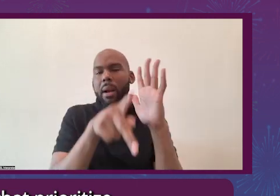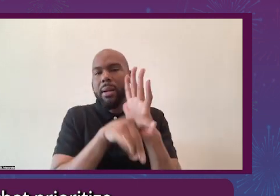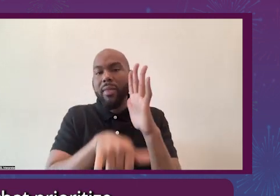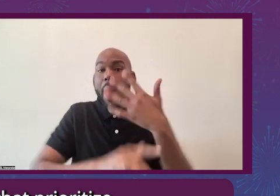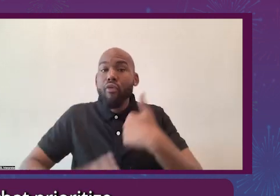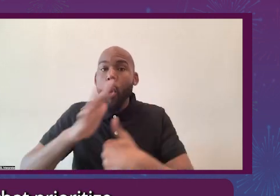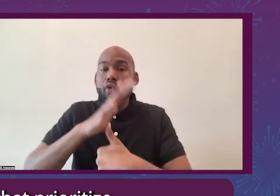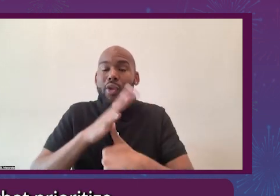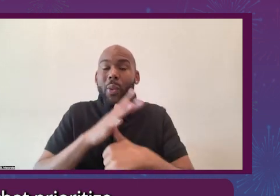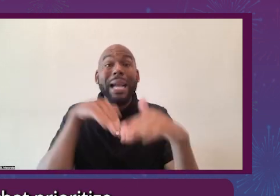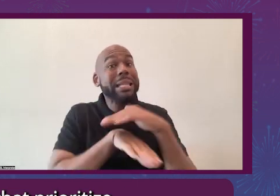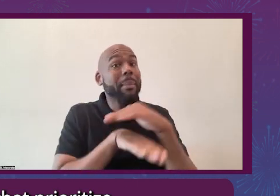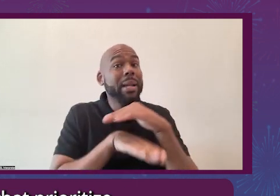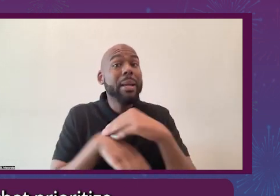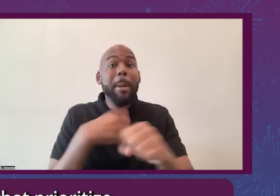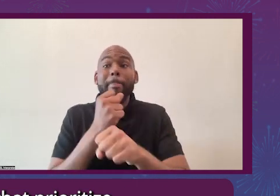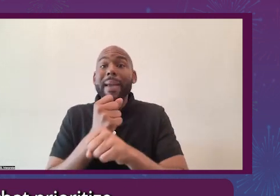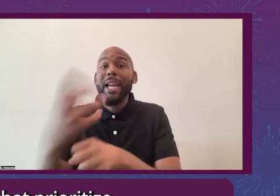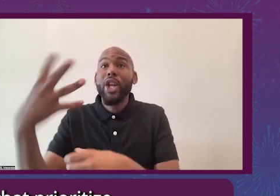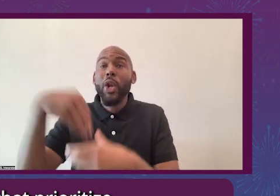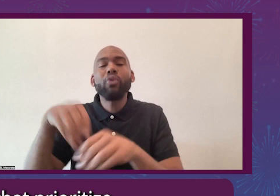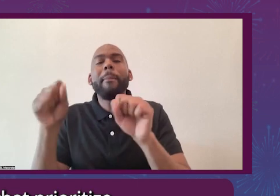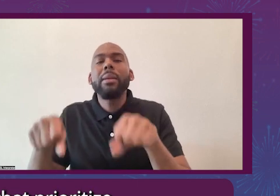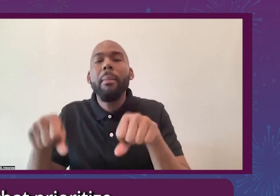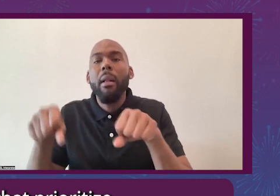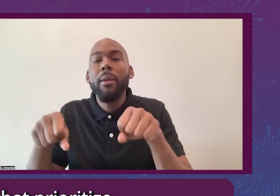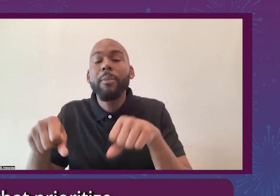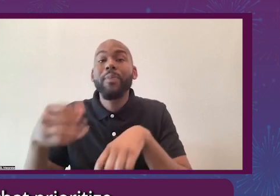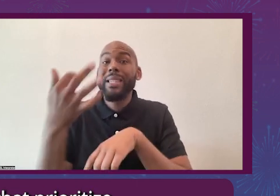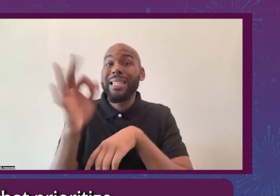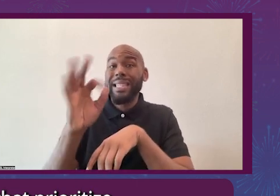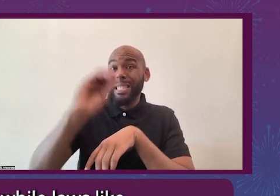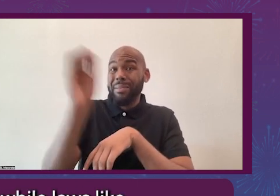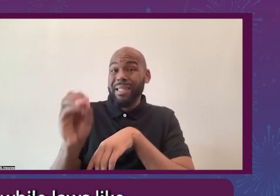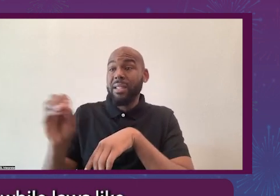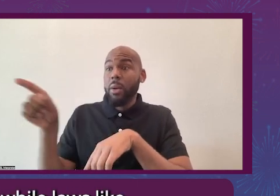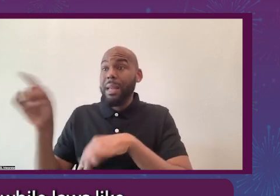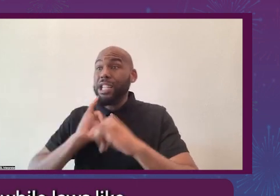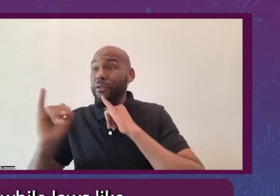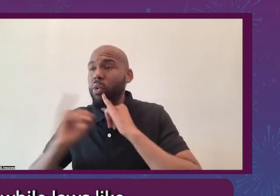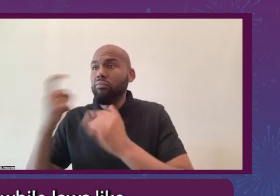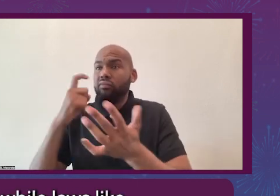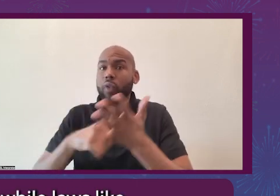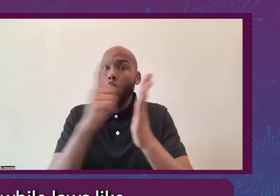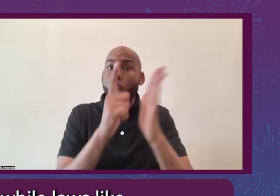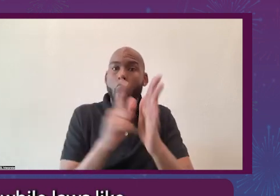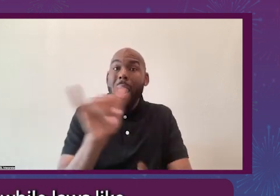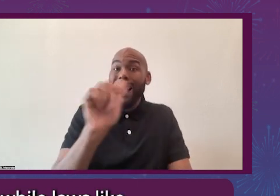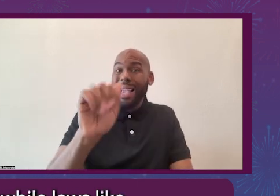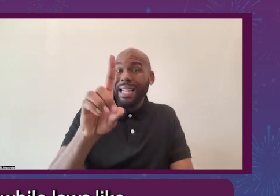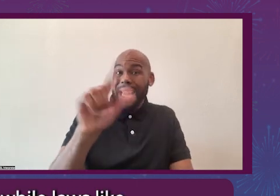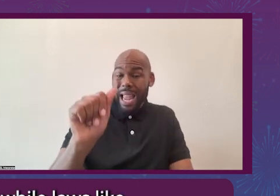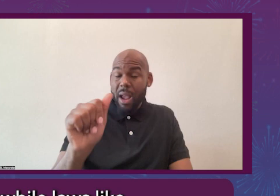policies that prioritize accessibility, making inclusion possible. 19% of those interviewed noted that while laws